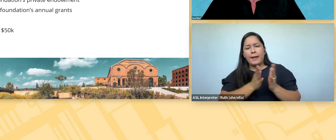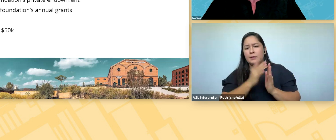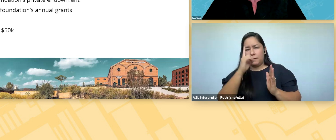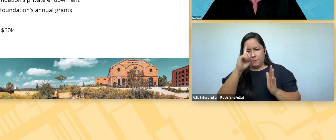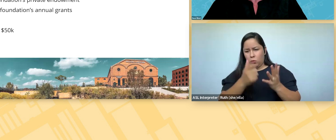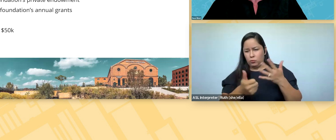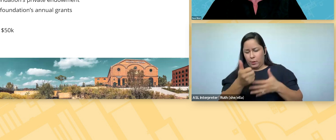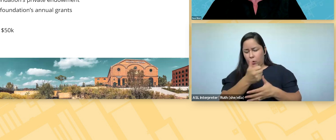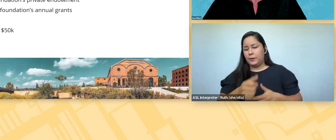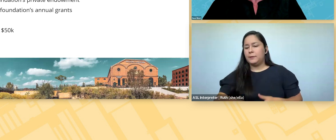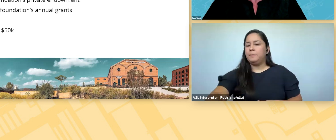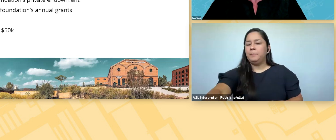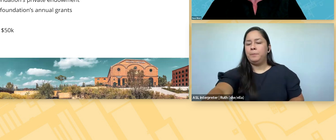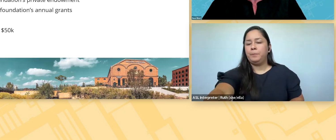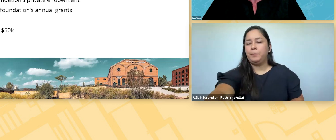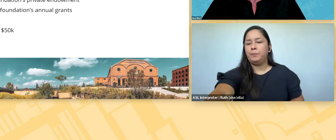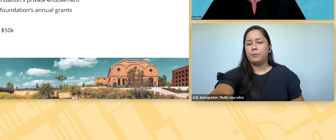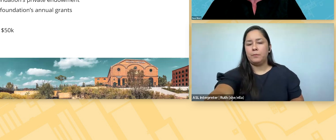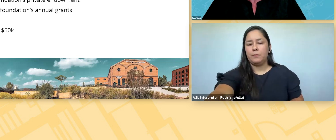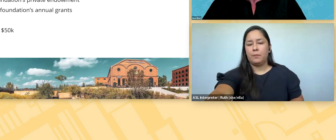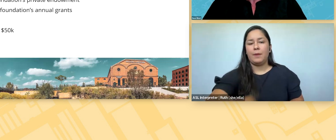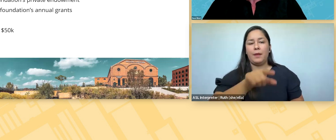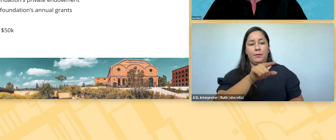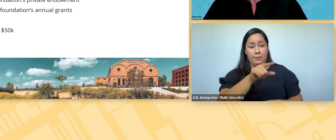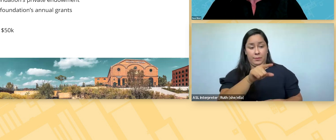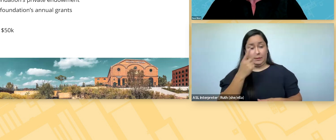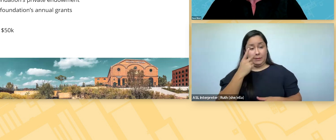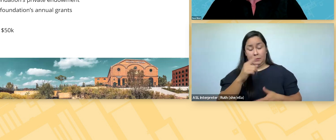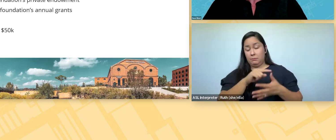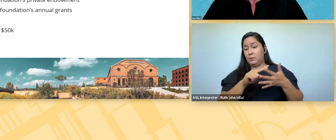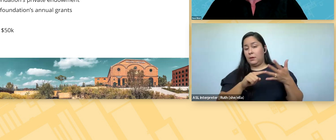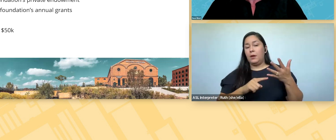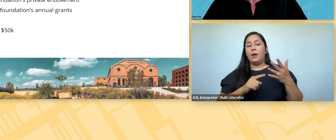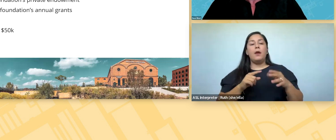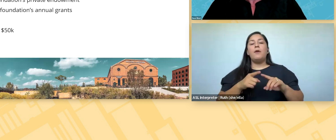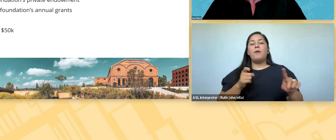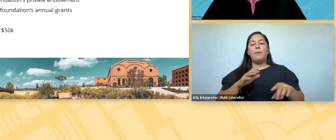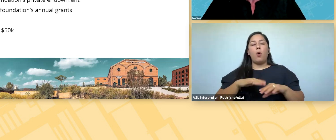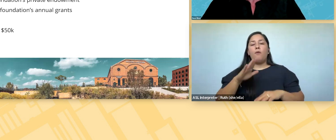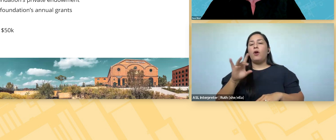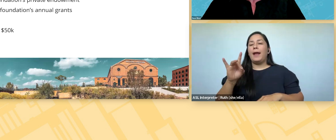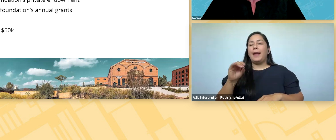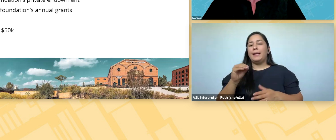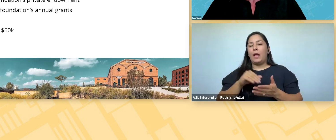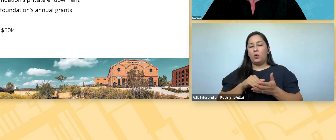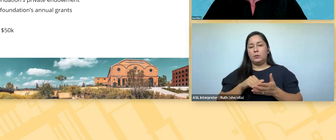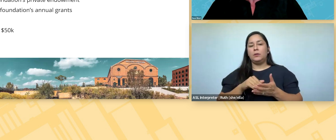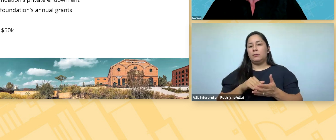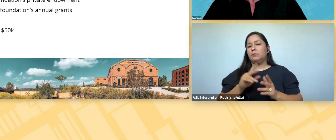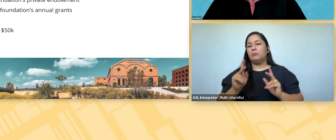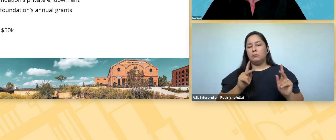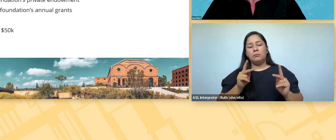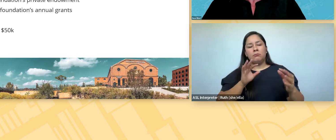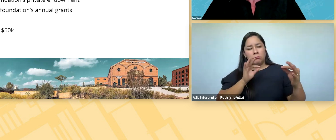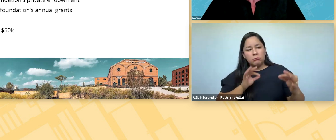the priorities that you see today really come from the feedback of over 8,000 data points that we collected from community in our last major